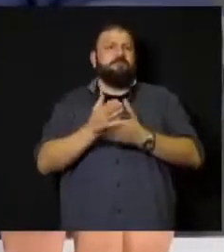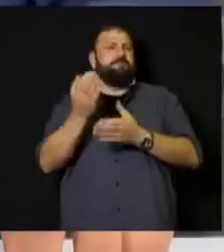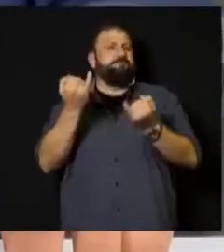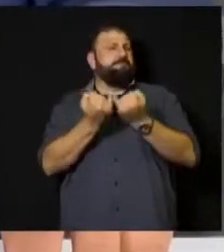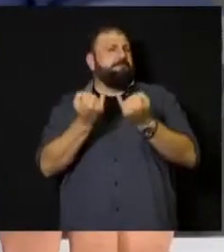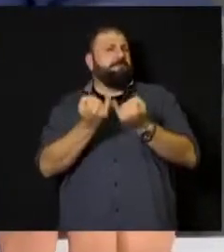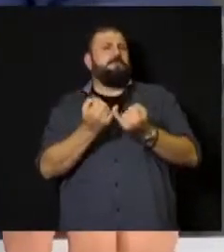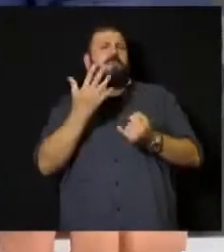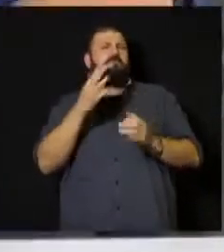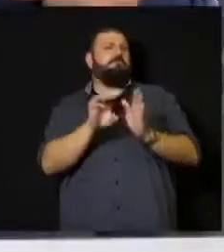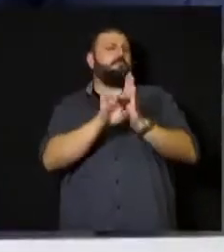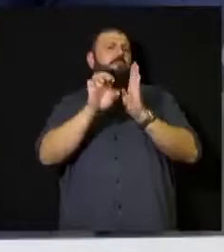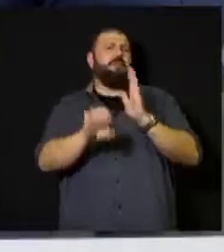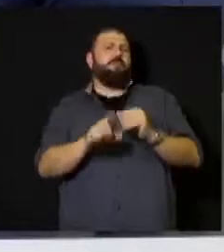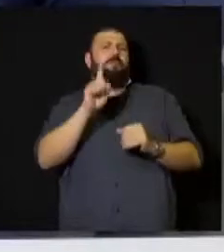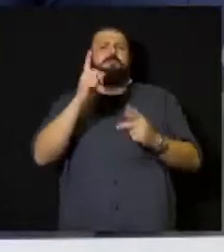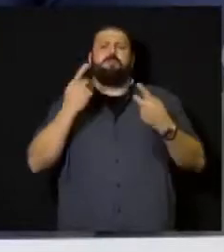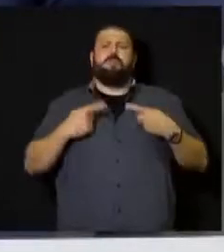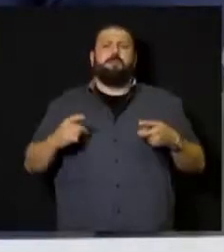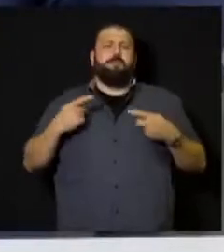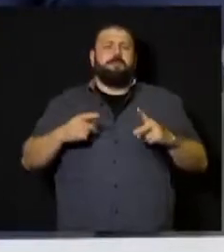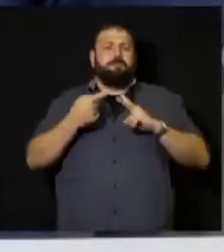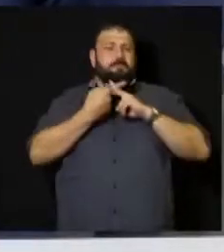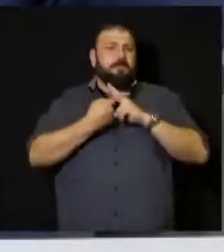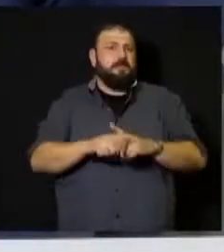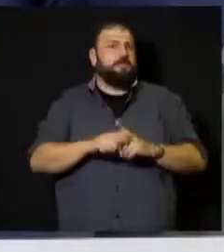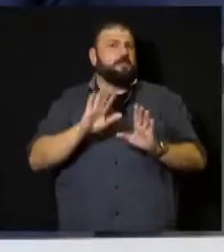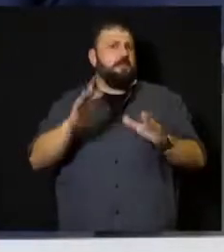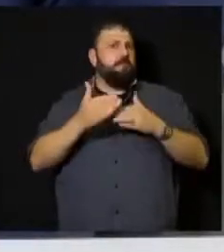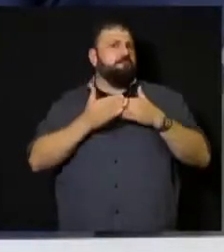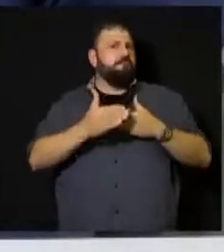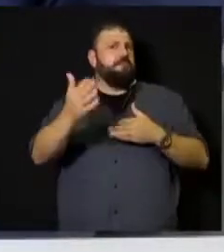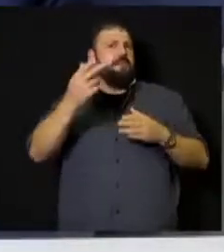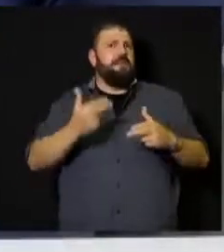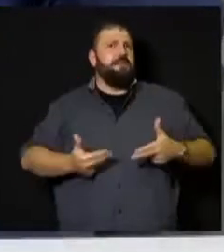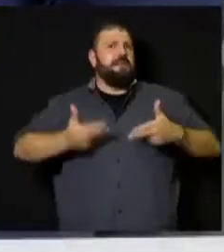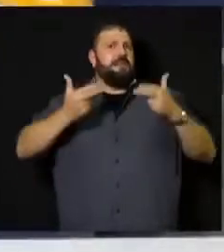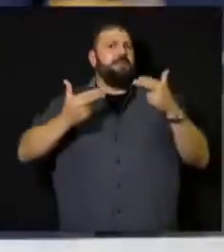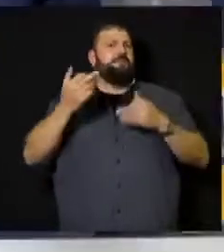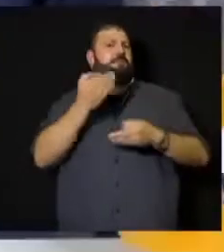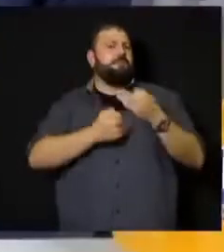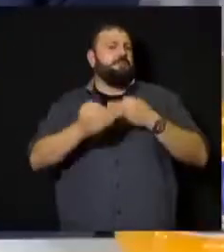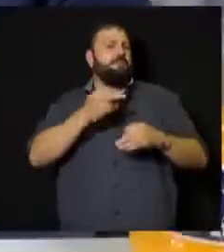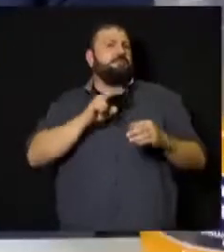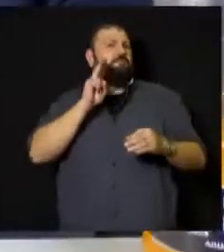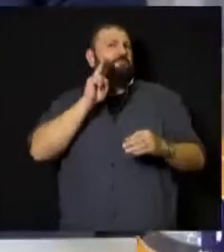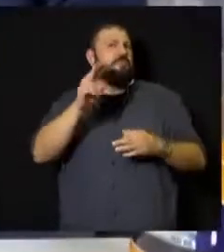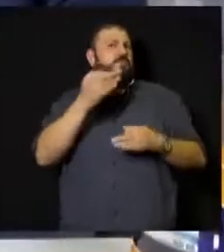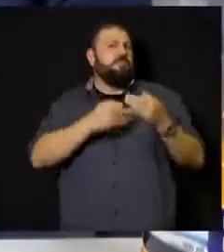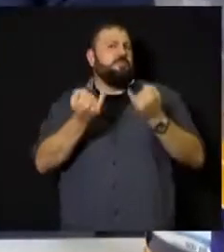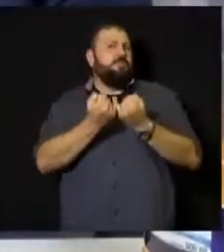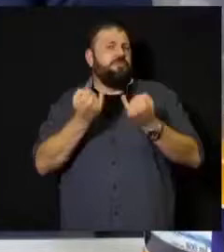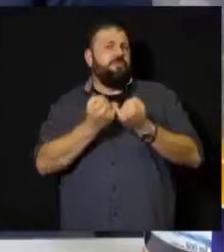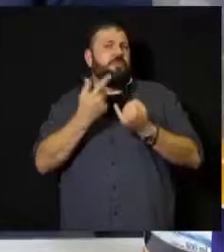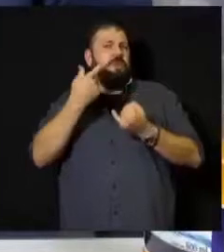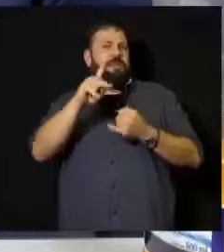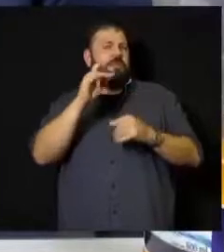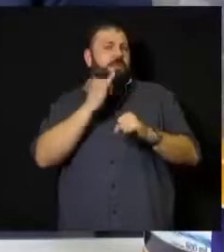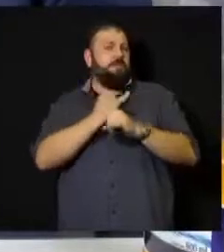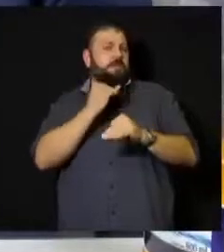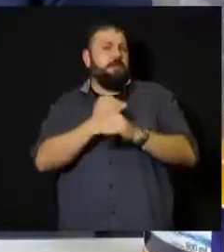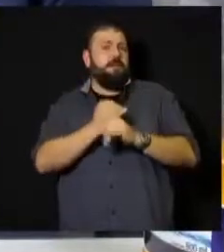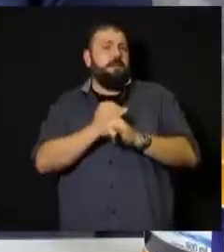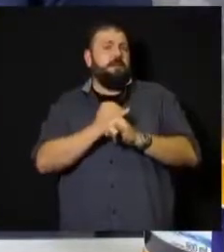steps. For example, a person begins in the business, or because he saw the virtual part, of course, maybe